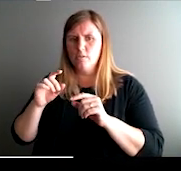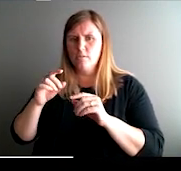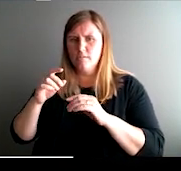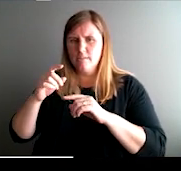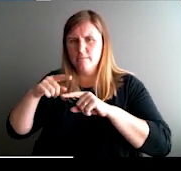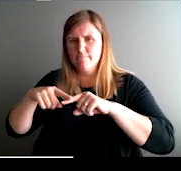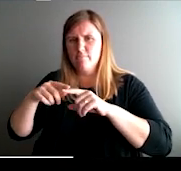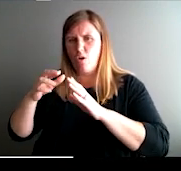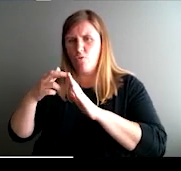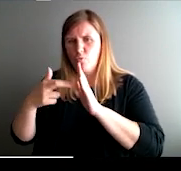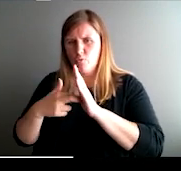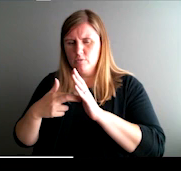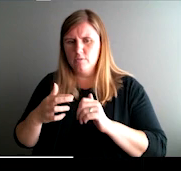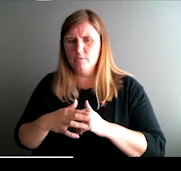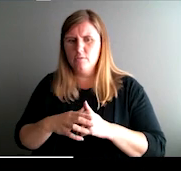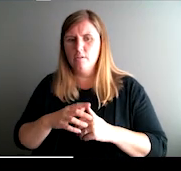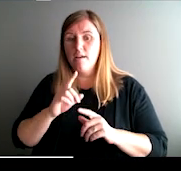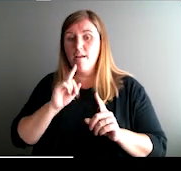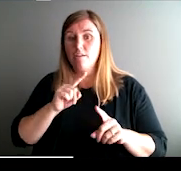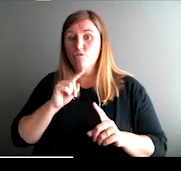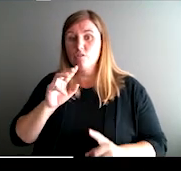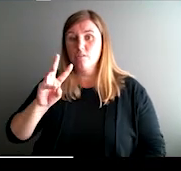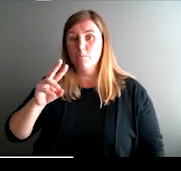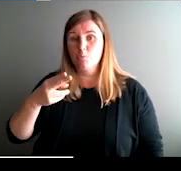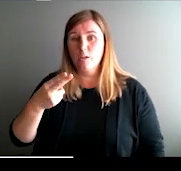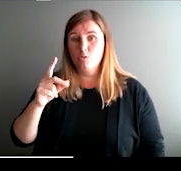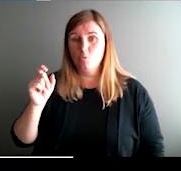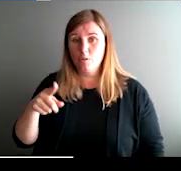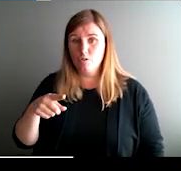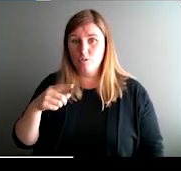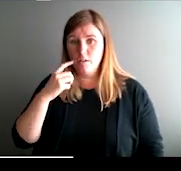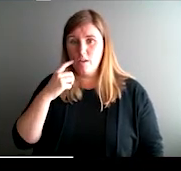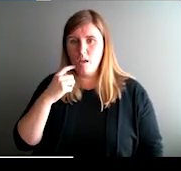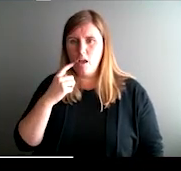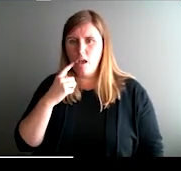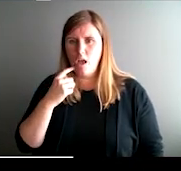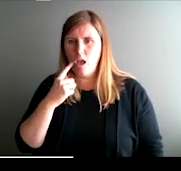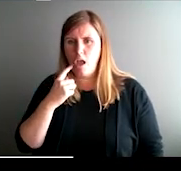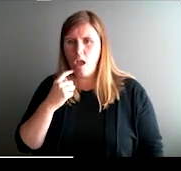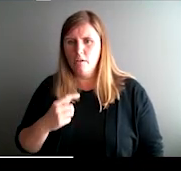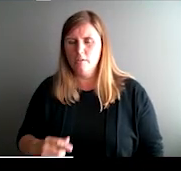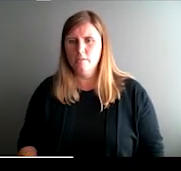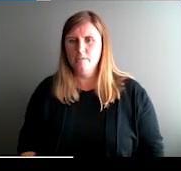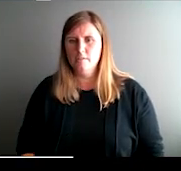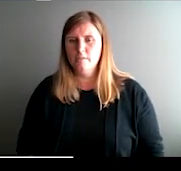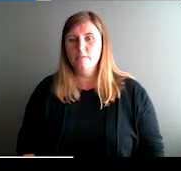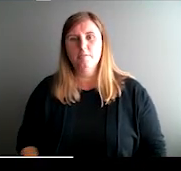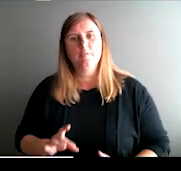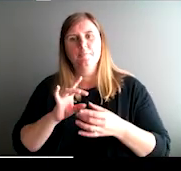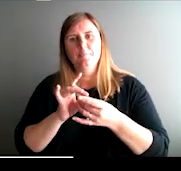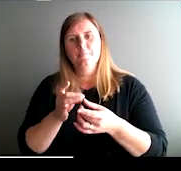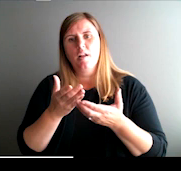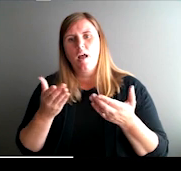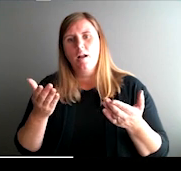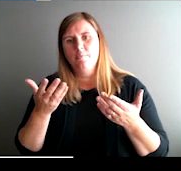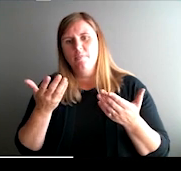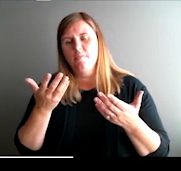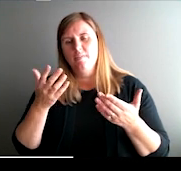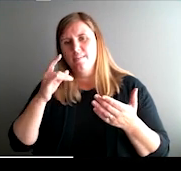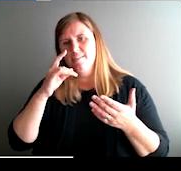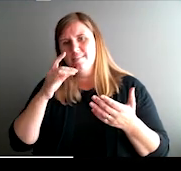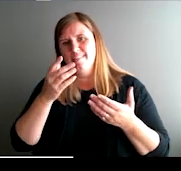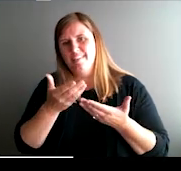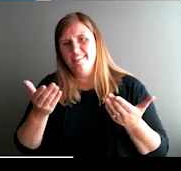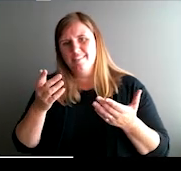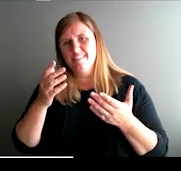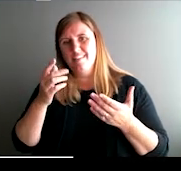rules. Answering WH questions, this should be done around items that the student can already talk about,